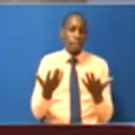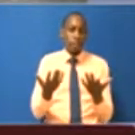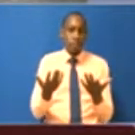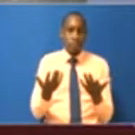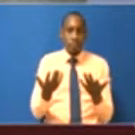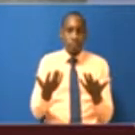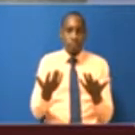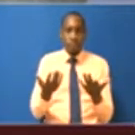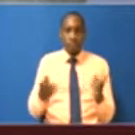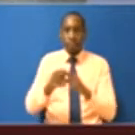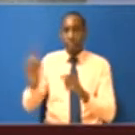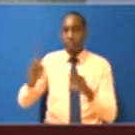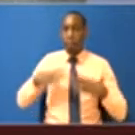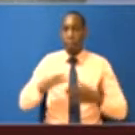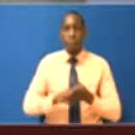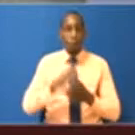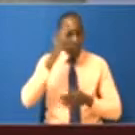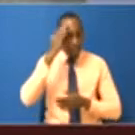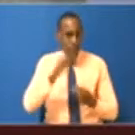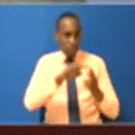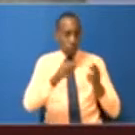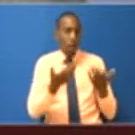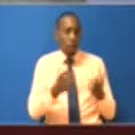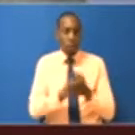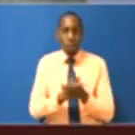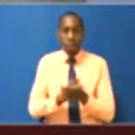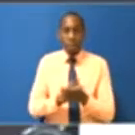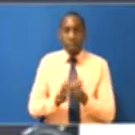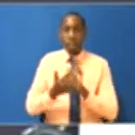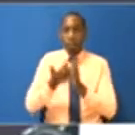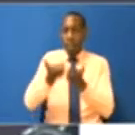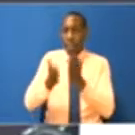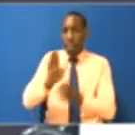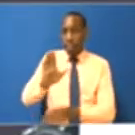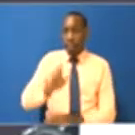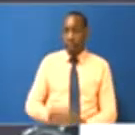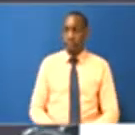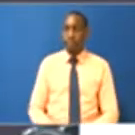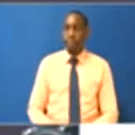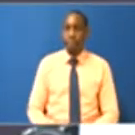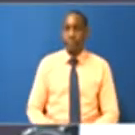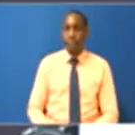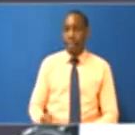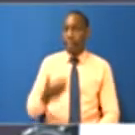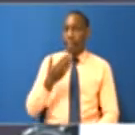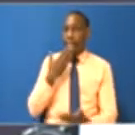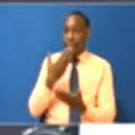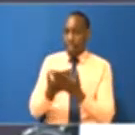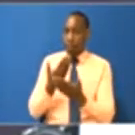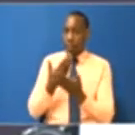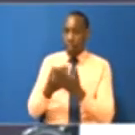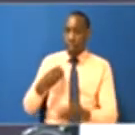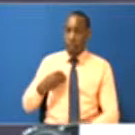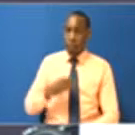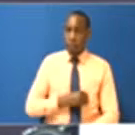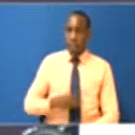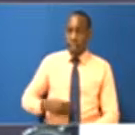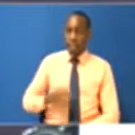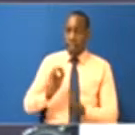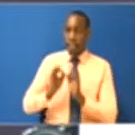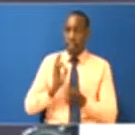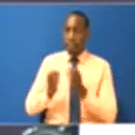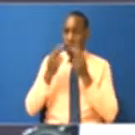they've come up how nairobians got to know about them as well just just give us your analysis thanks uh i think if you look